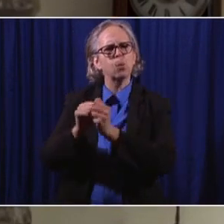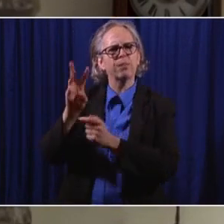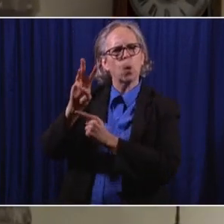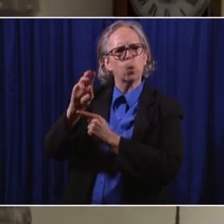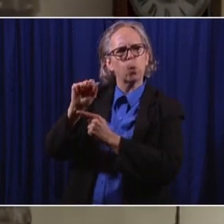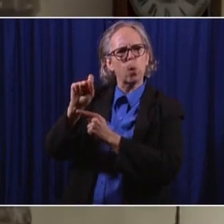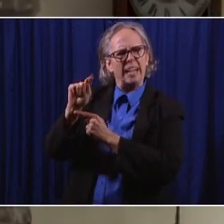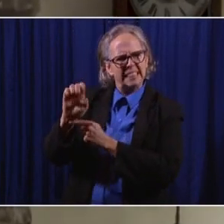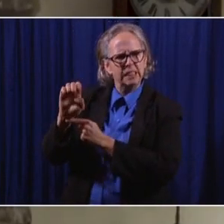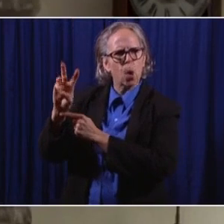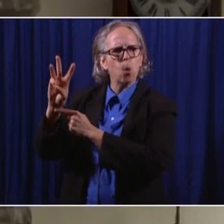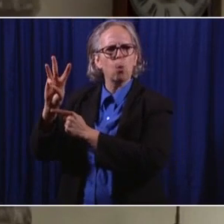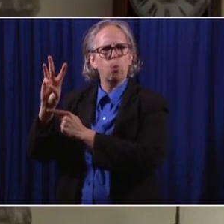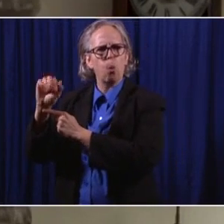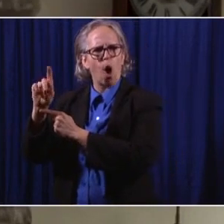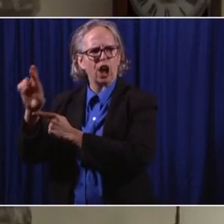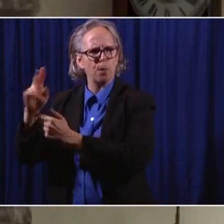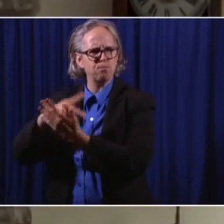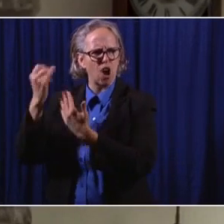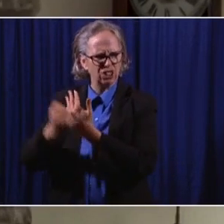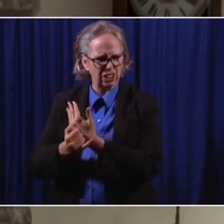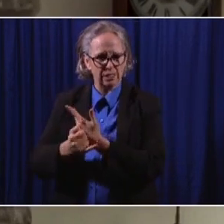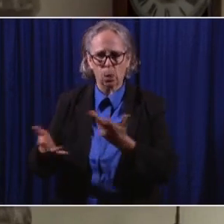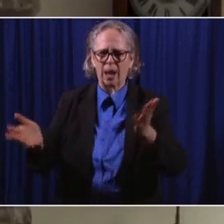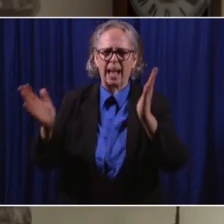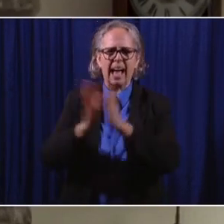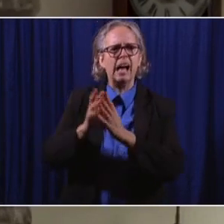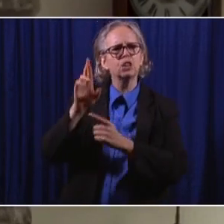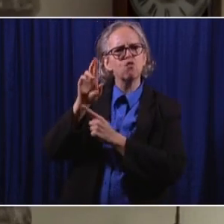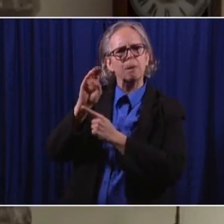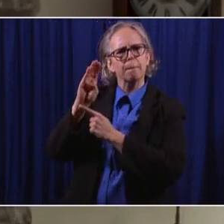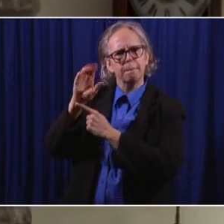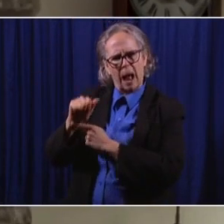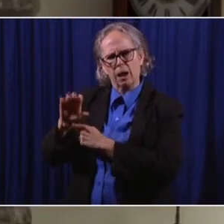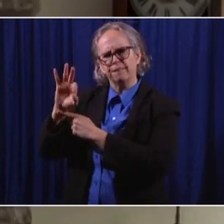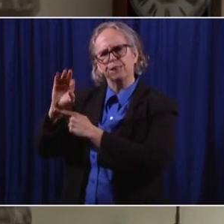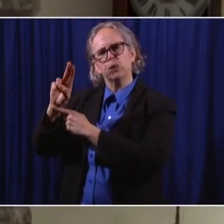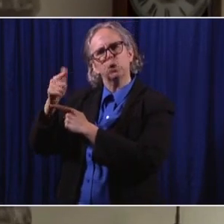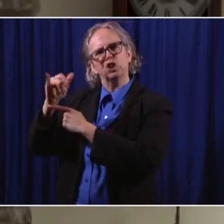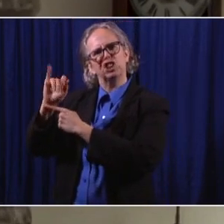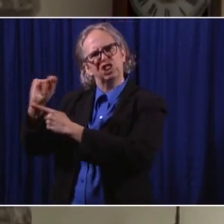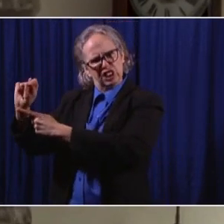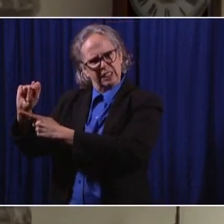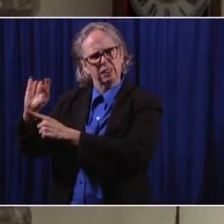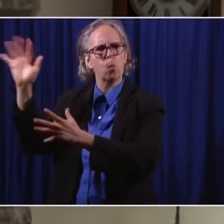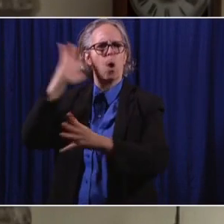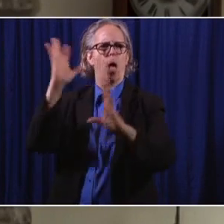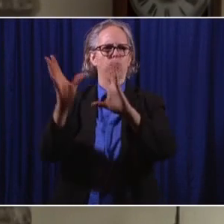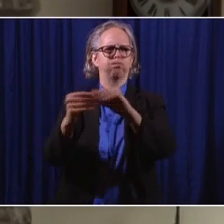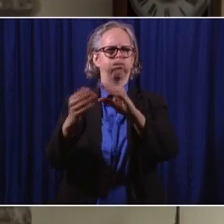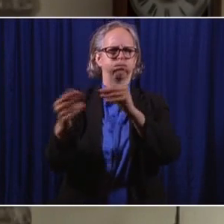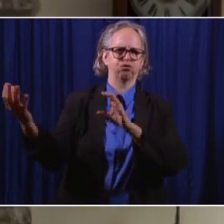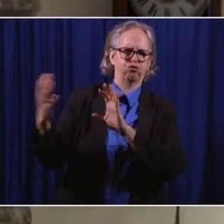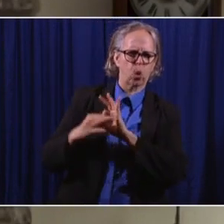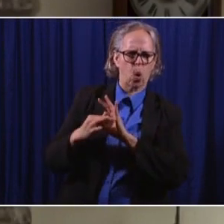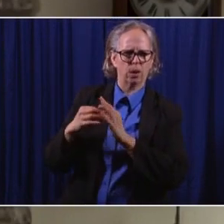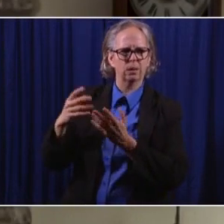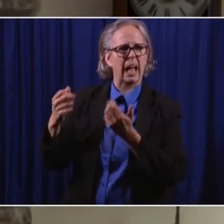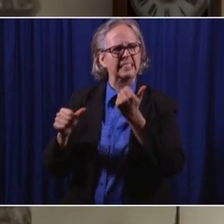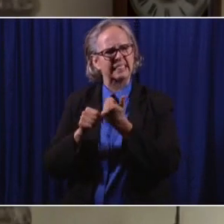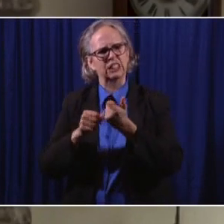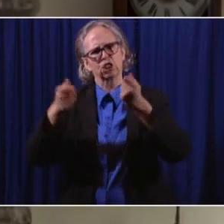have asked Rebecca Fugit to join us to talk about this project. She is the Assistant Chief of the Bureau of